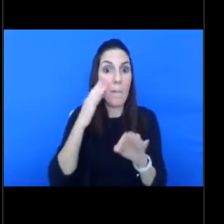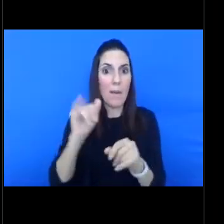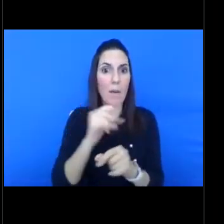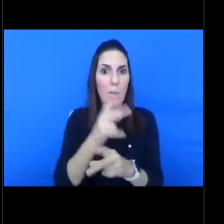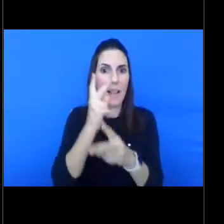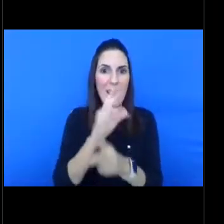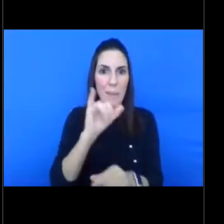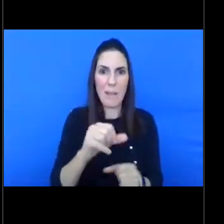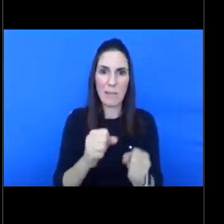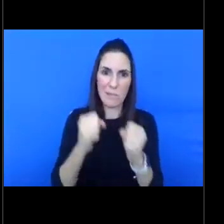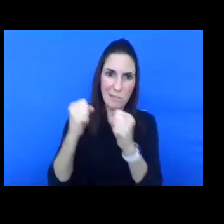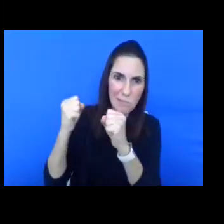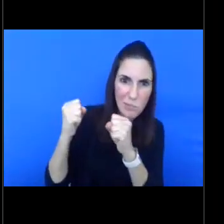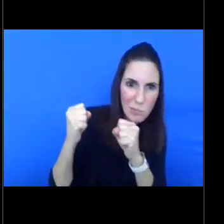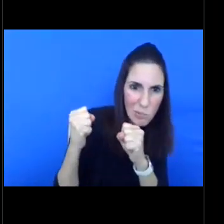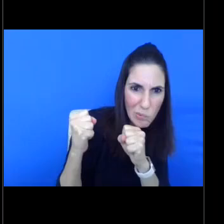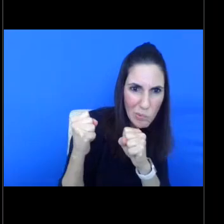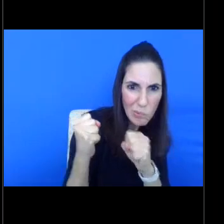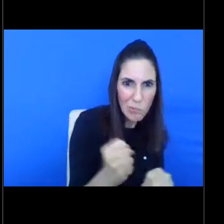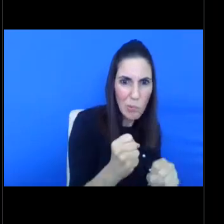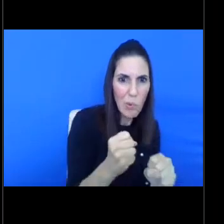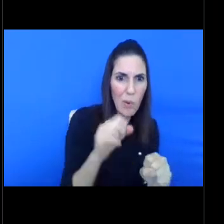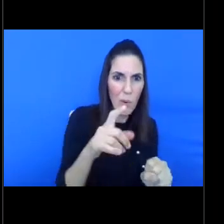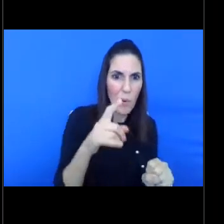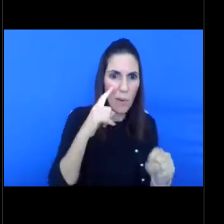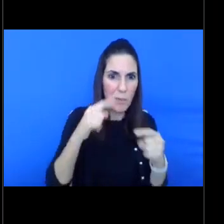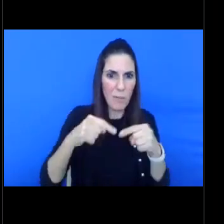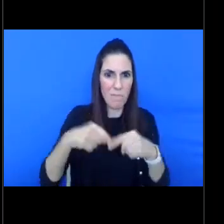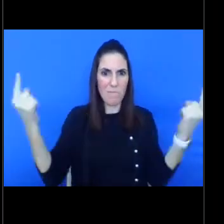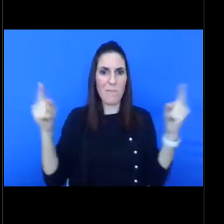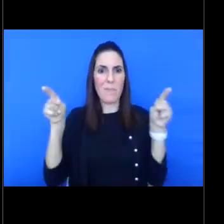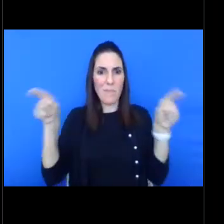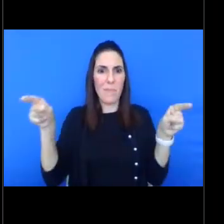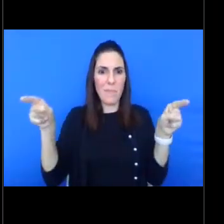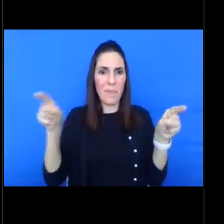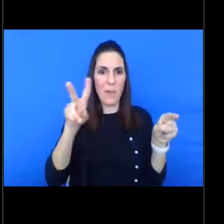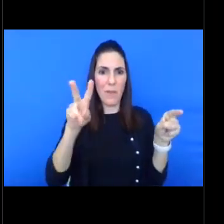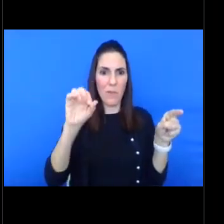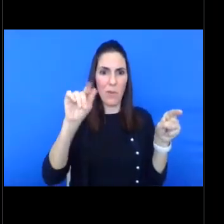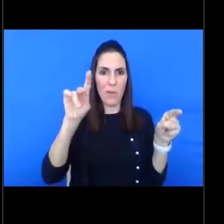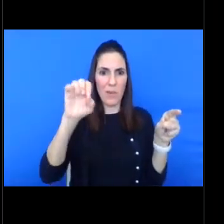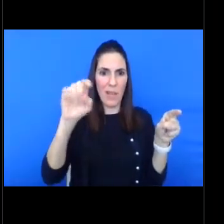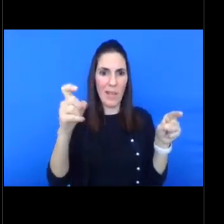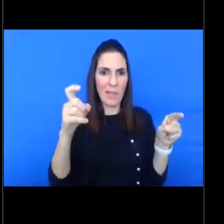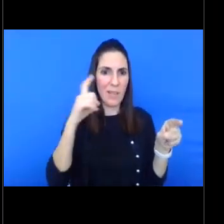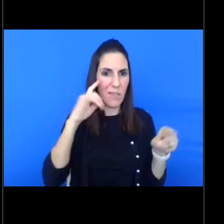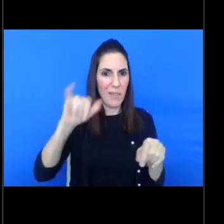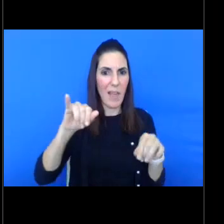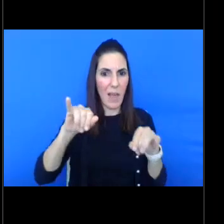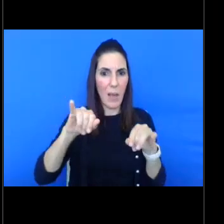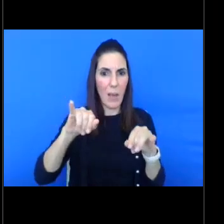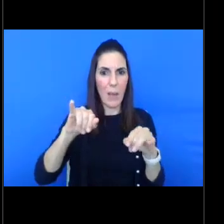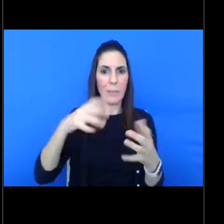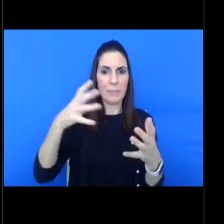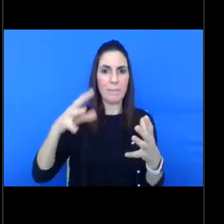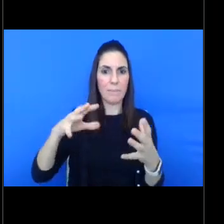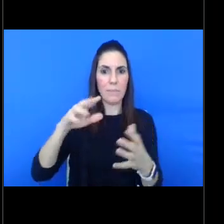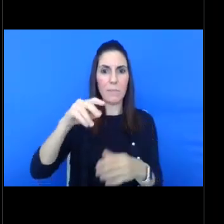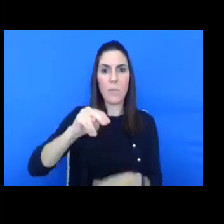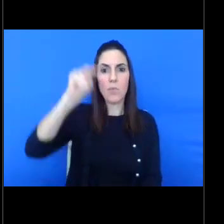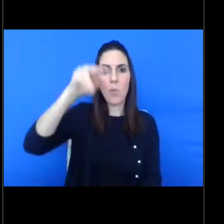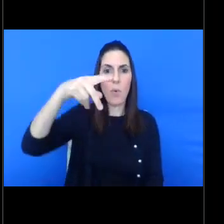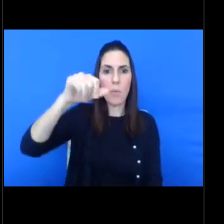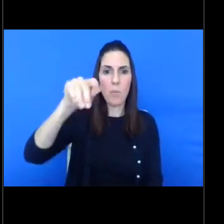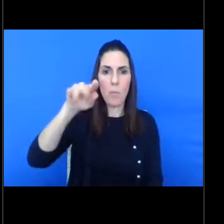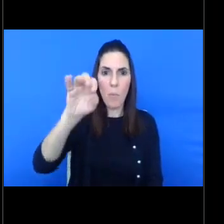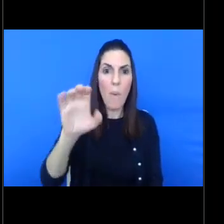strong polar vortex at the poles. Just this dome of cold air that stays way up there.